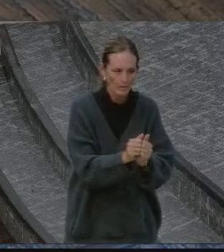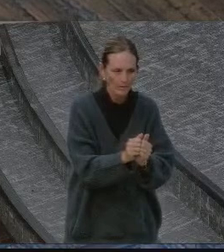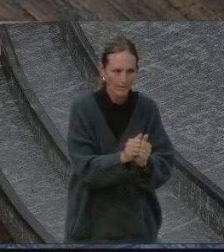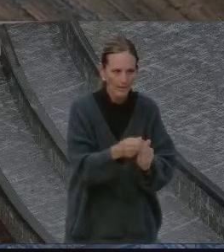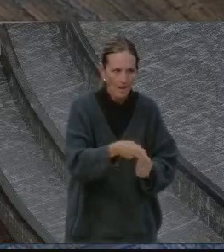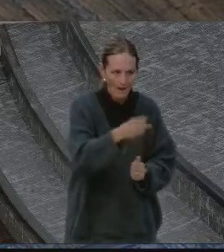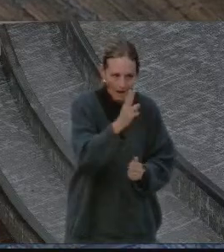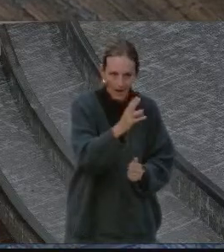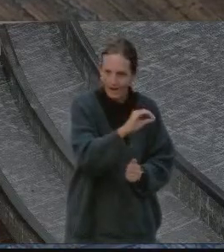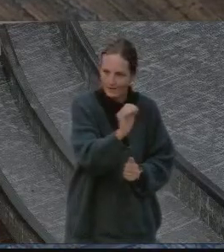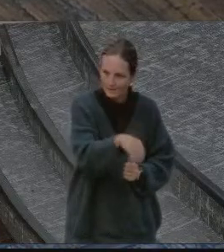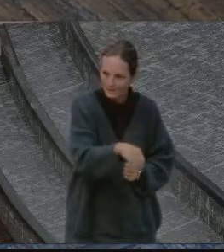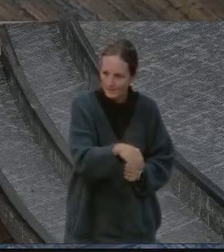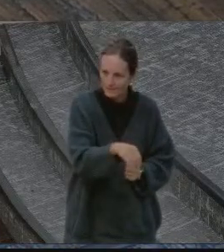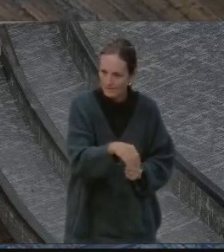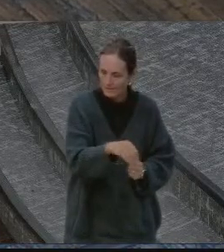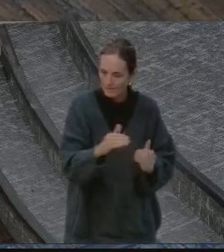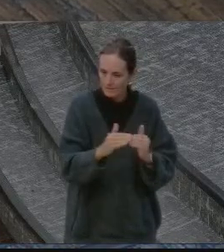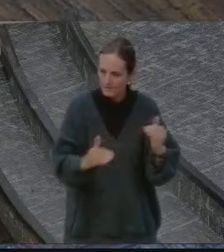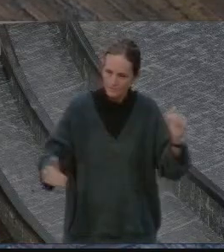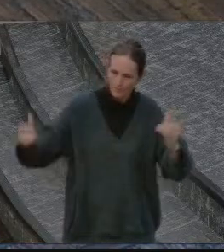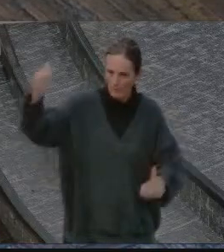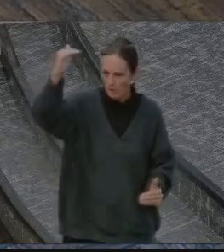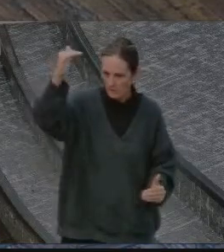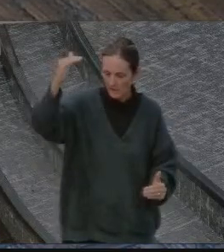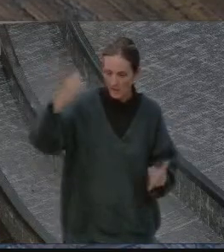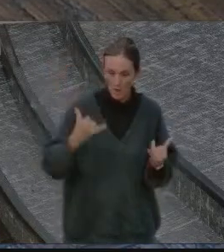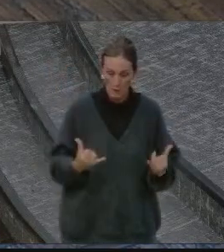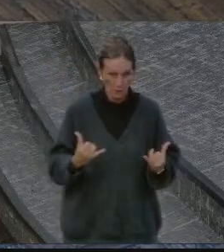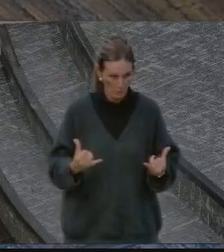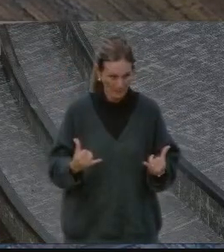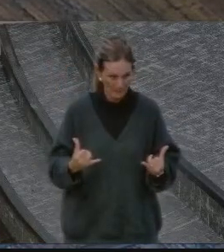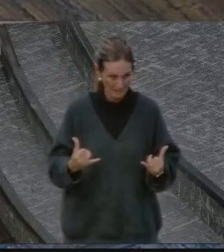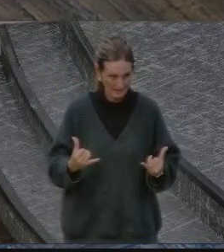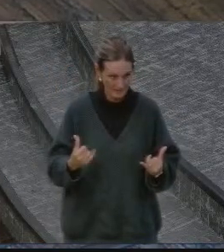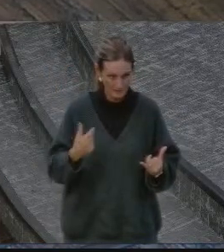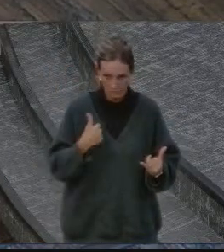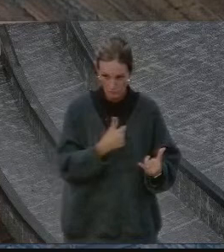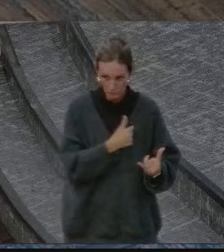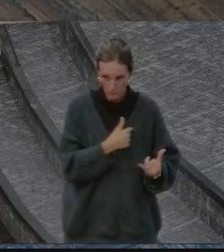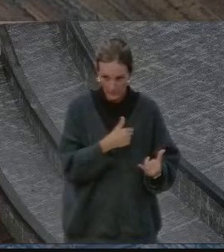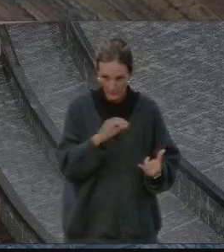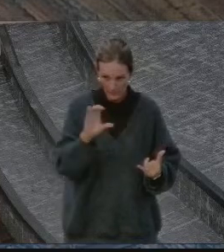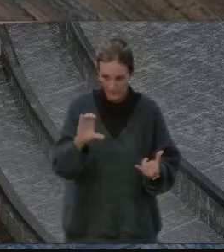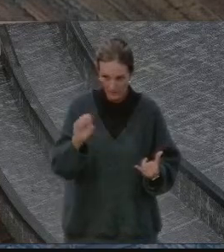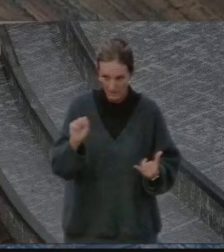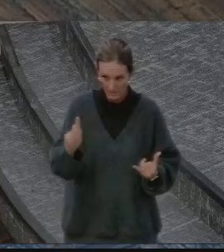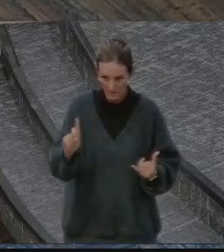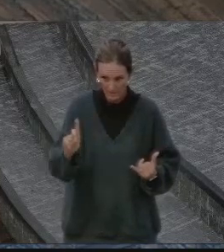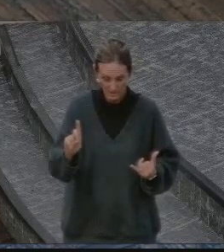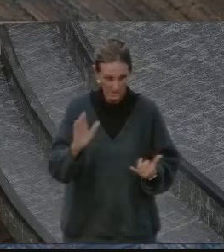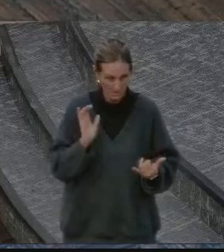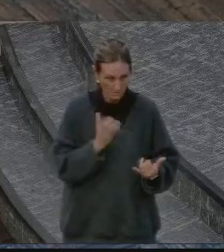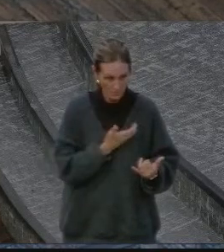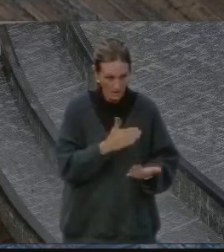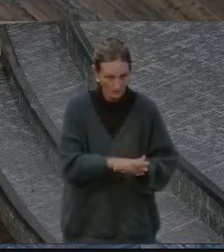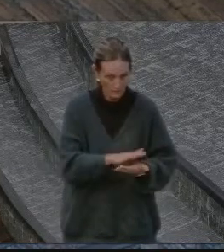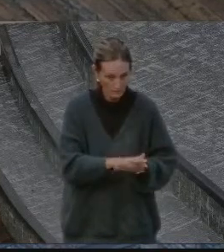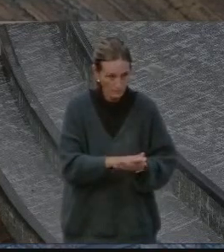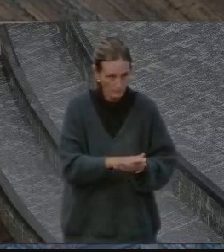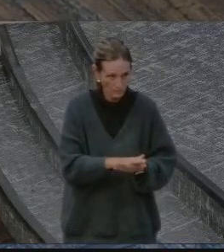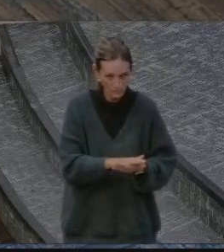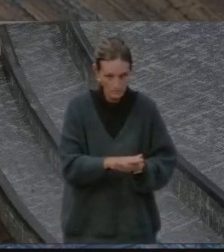higher disproportionality. Currently, do our schools receive